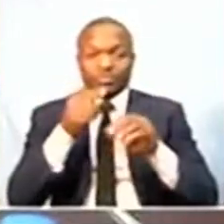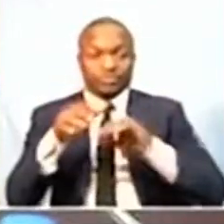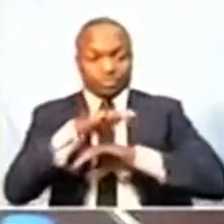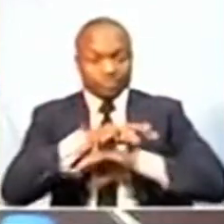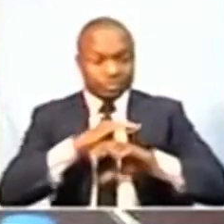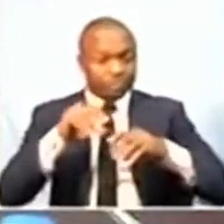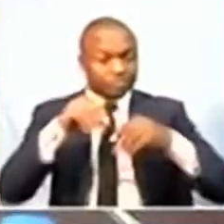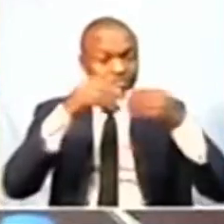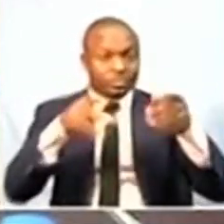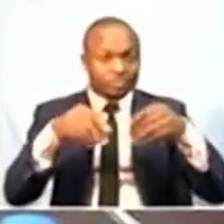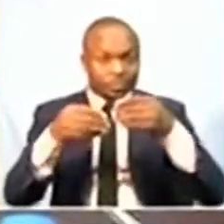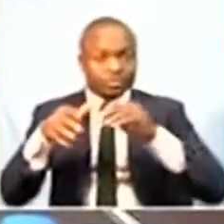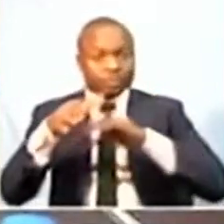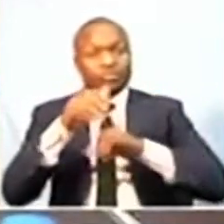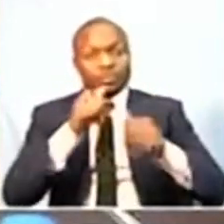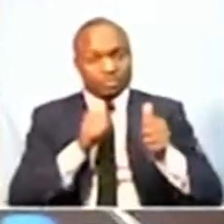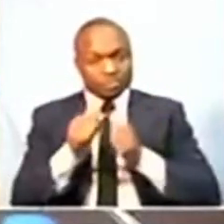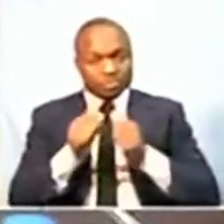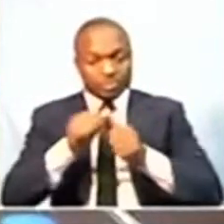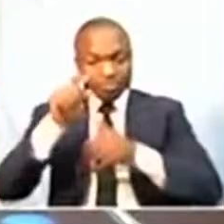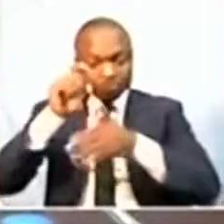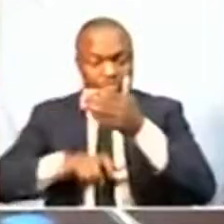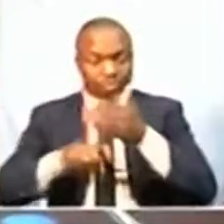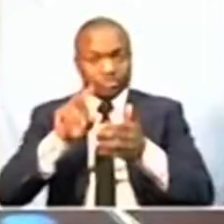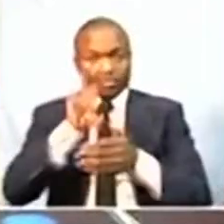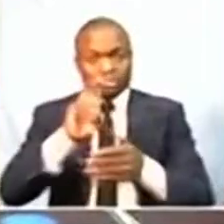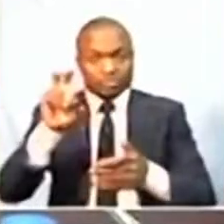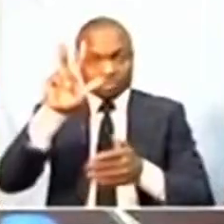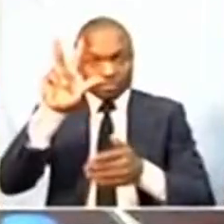expenditure on administrative costs totaling